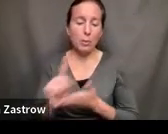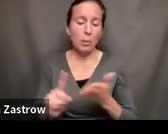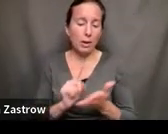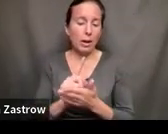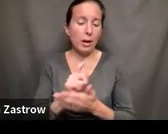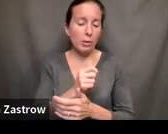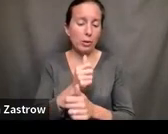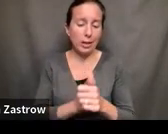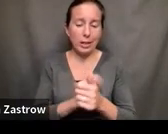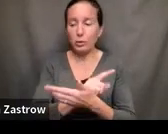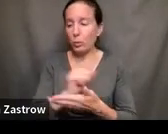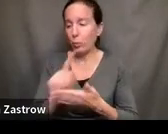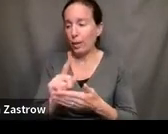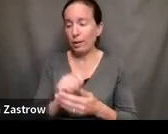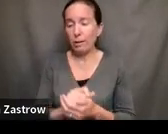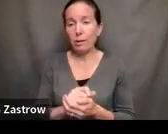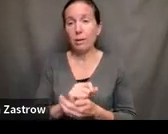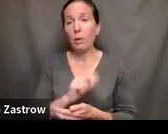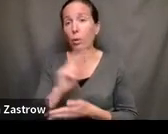every 2 weeks.